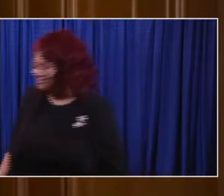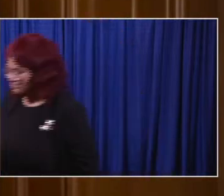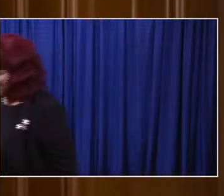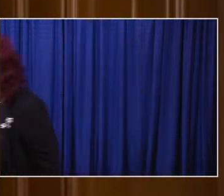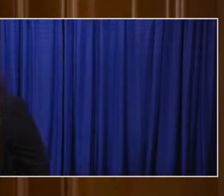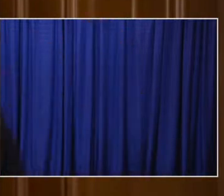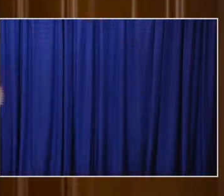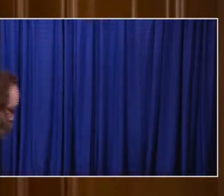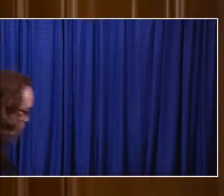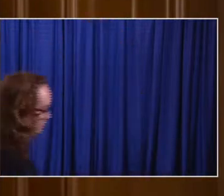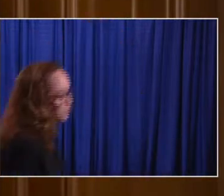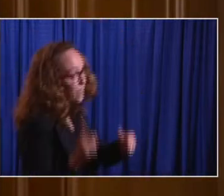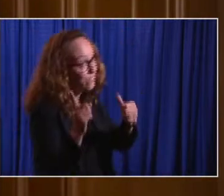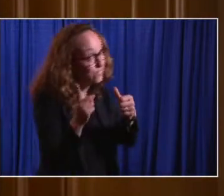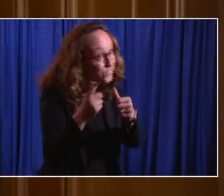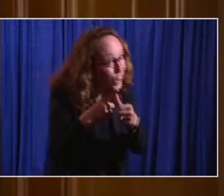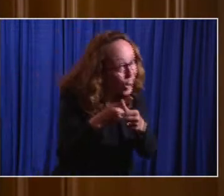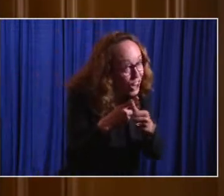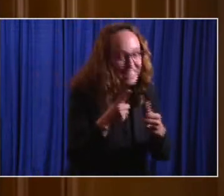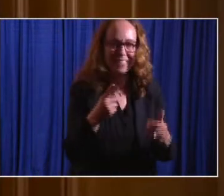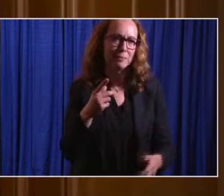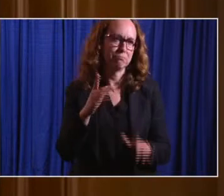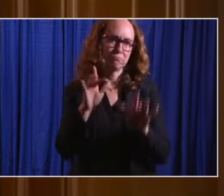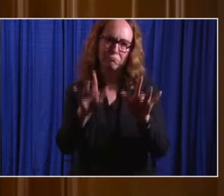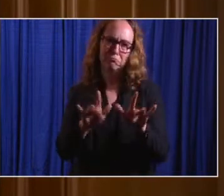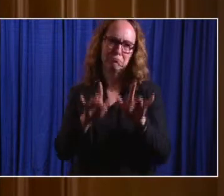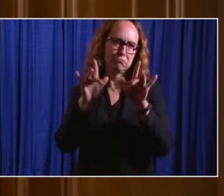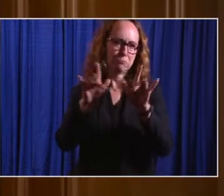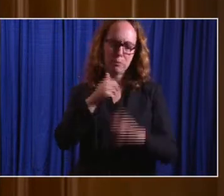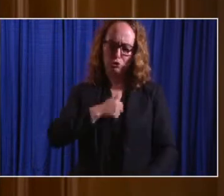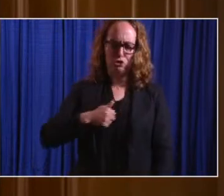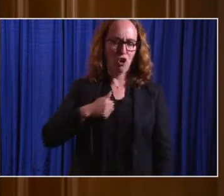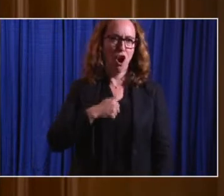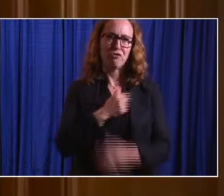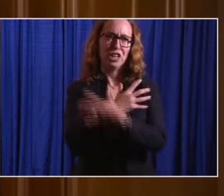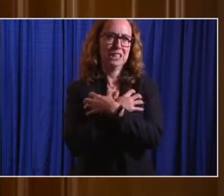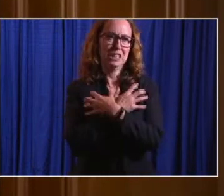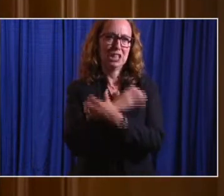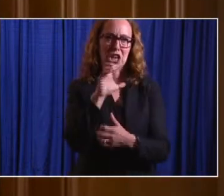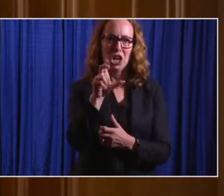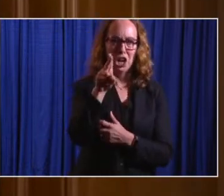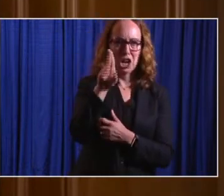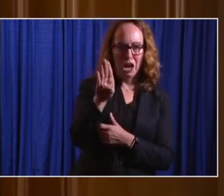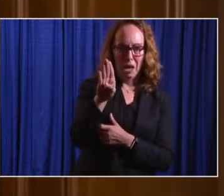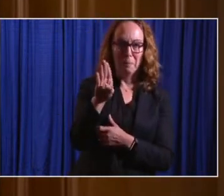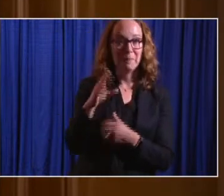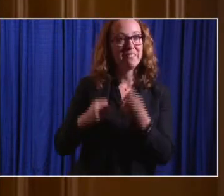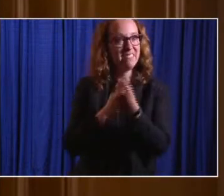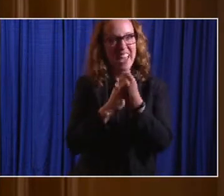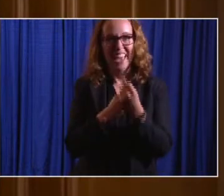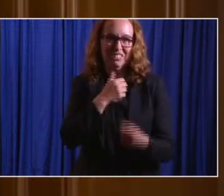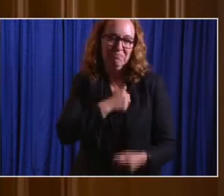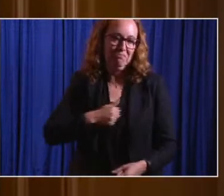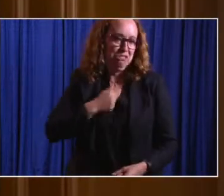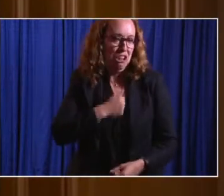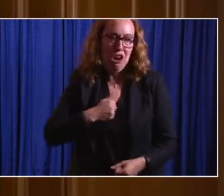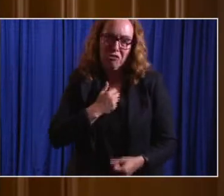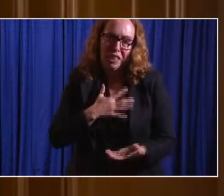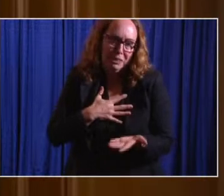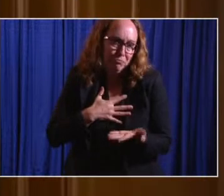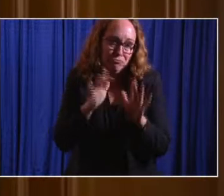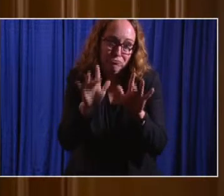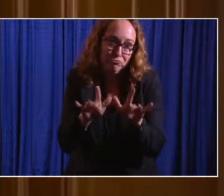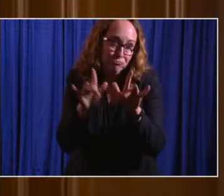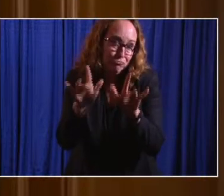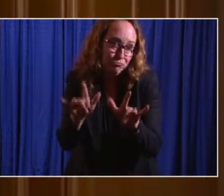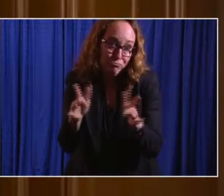Cubs fan. Wow. I've never been able to figure out why we have these Cubs fans that descend on Great American Ballpark